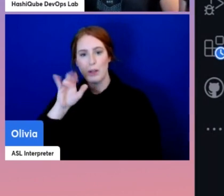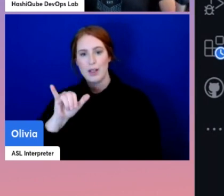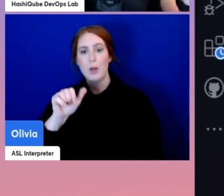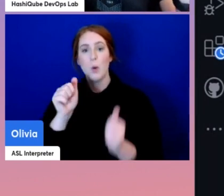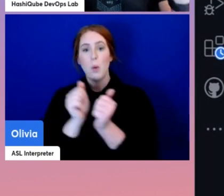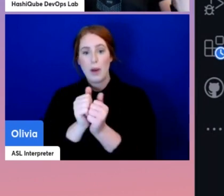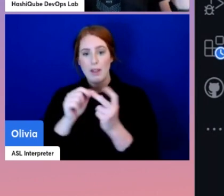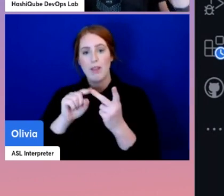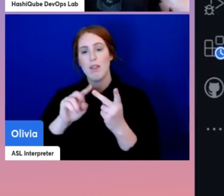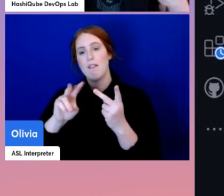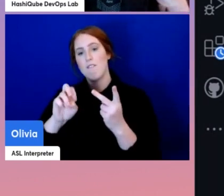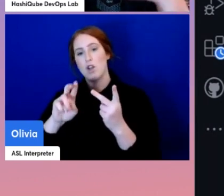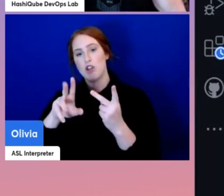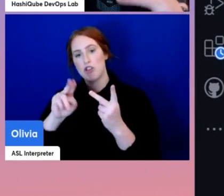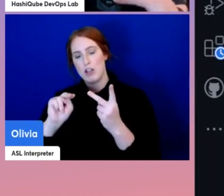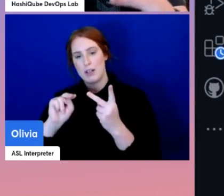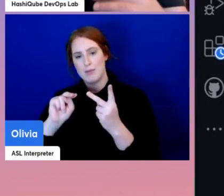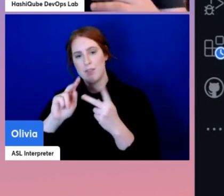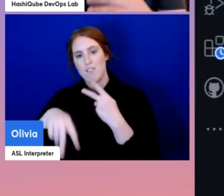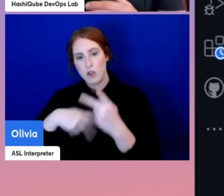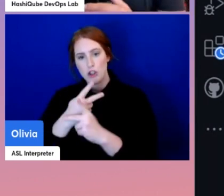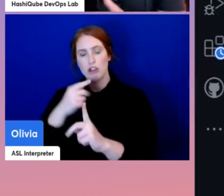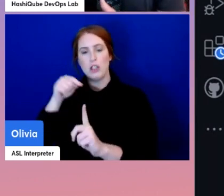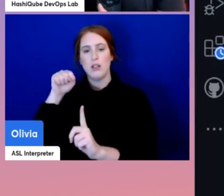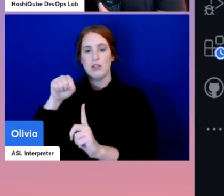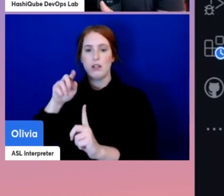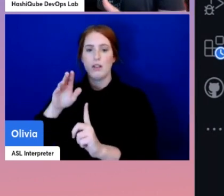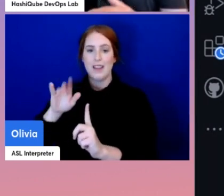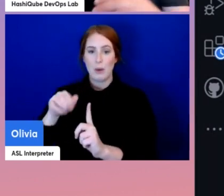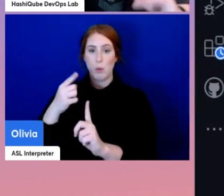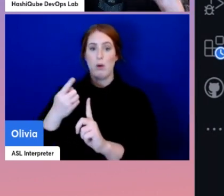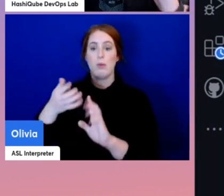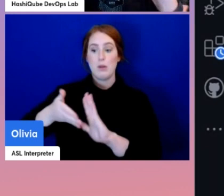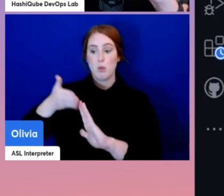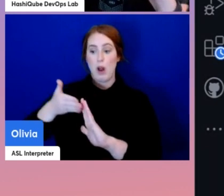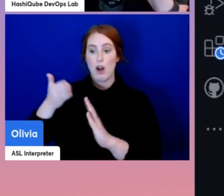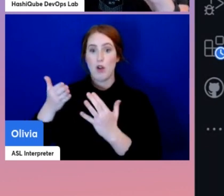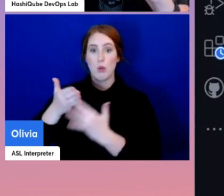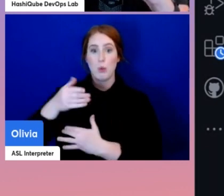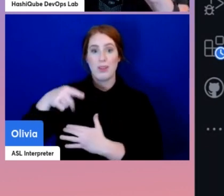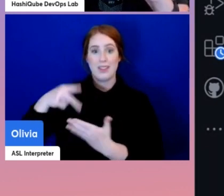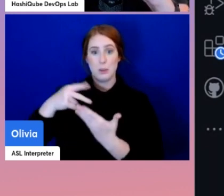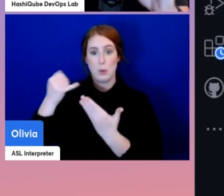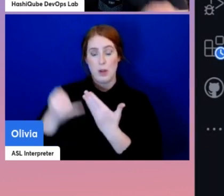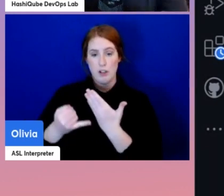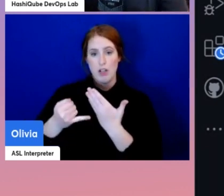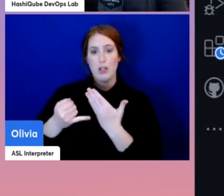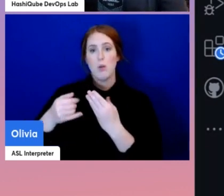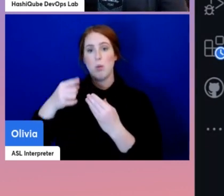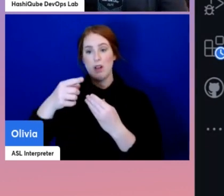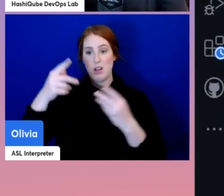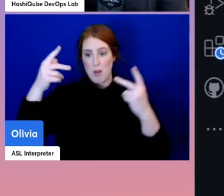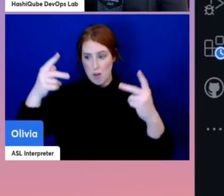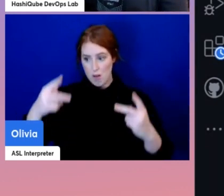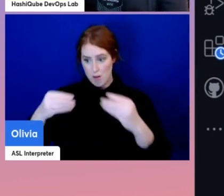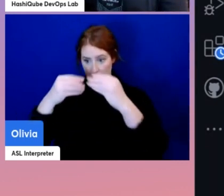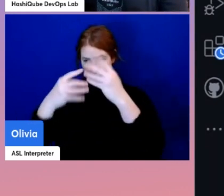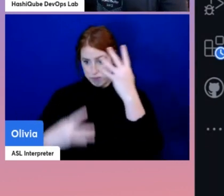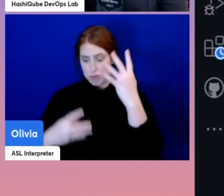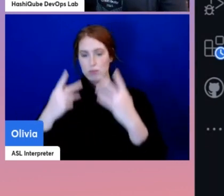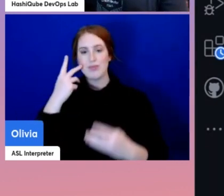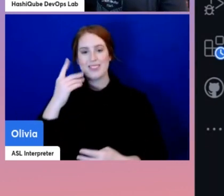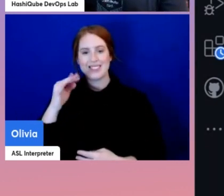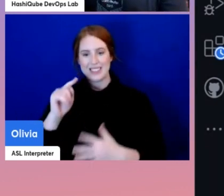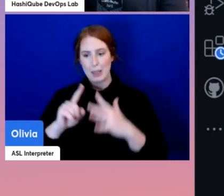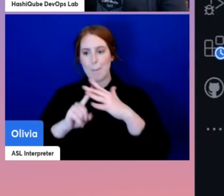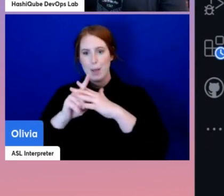these versions are going to be right through this project. You will see these versions come into play. Now it will